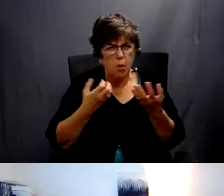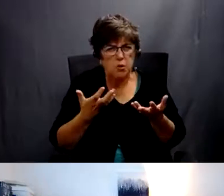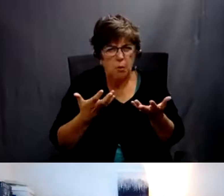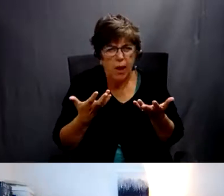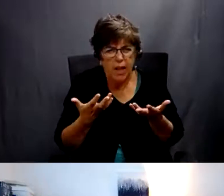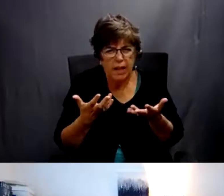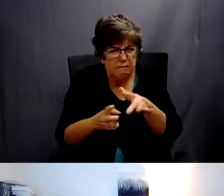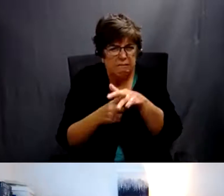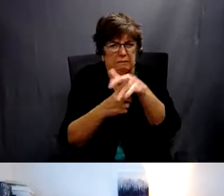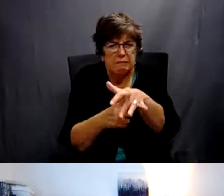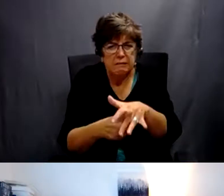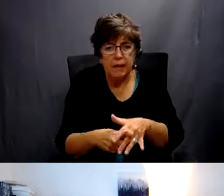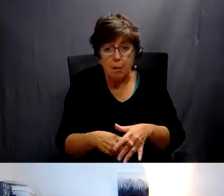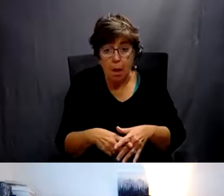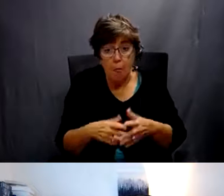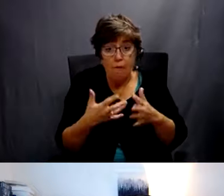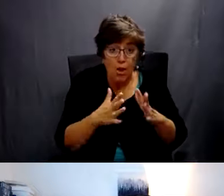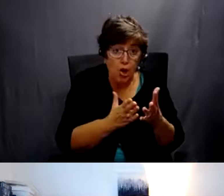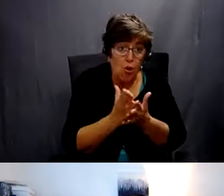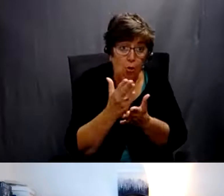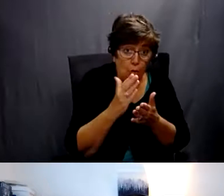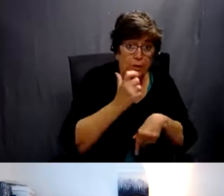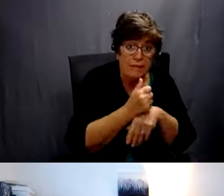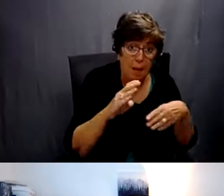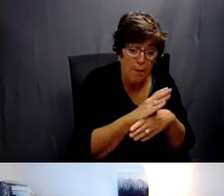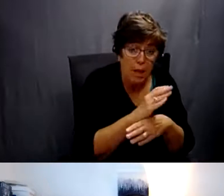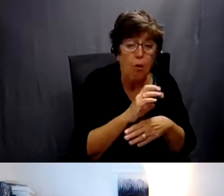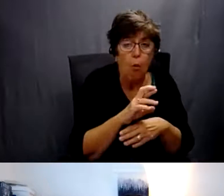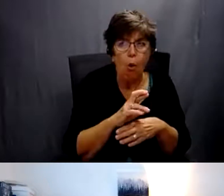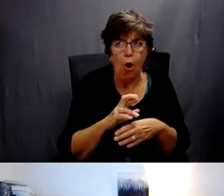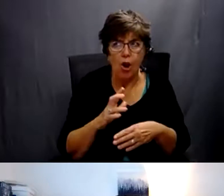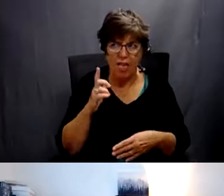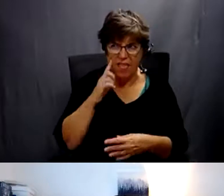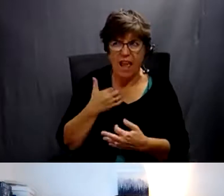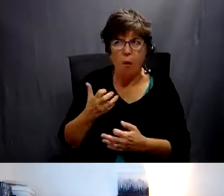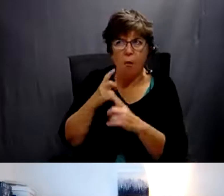are either going into this or have gone into this or thinking about it?